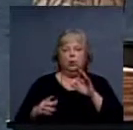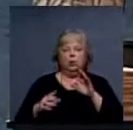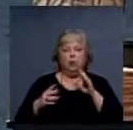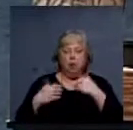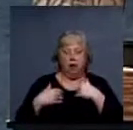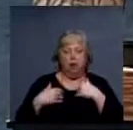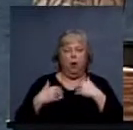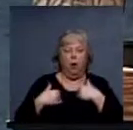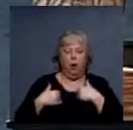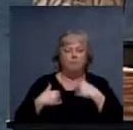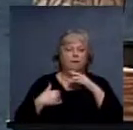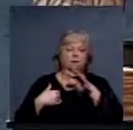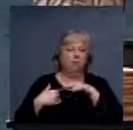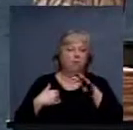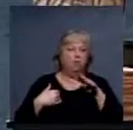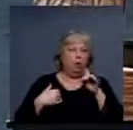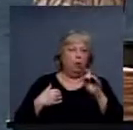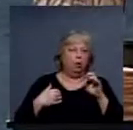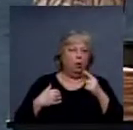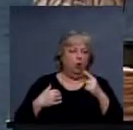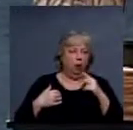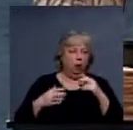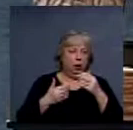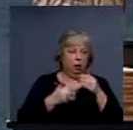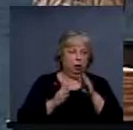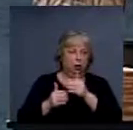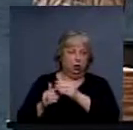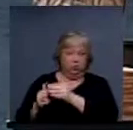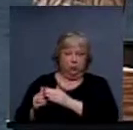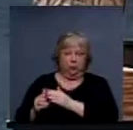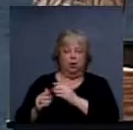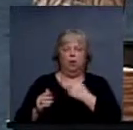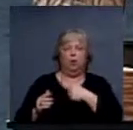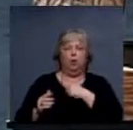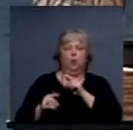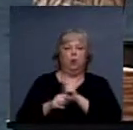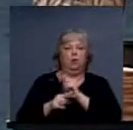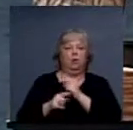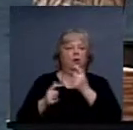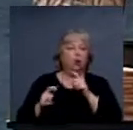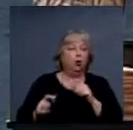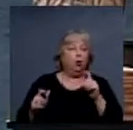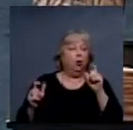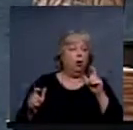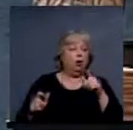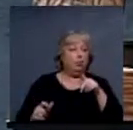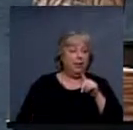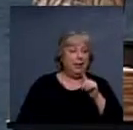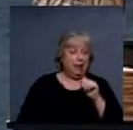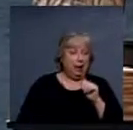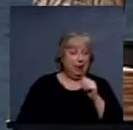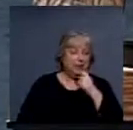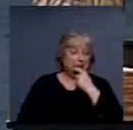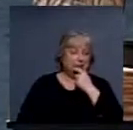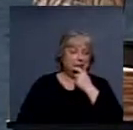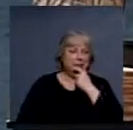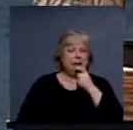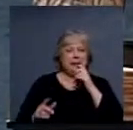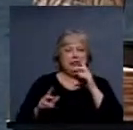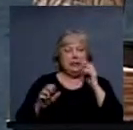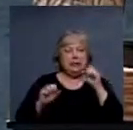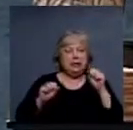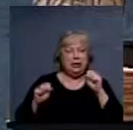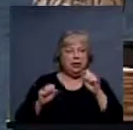suites. We use a large sound system, basically a PA system, to recreate